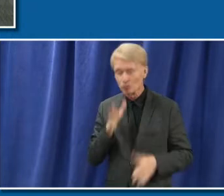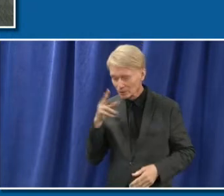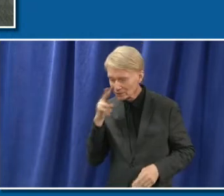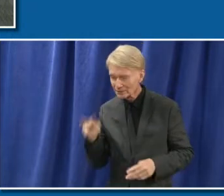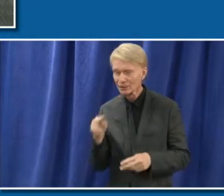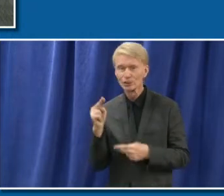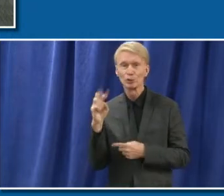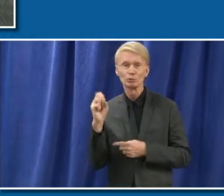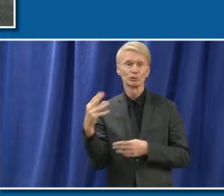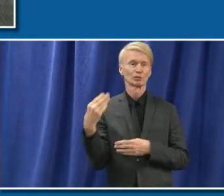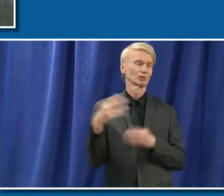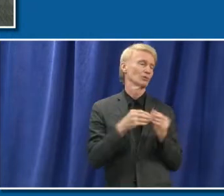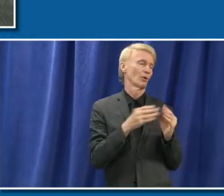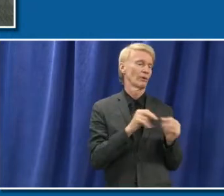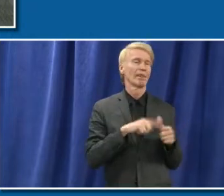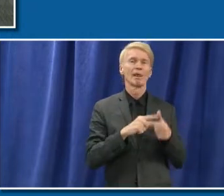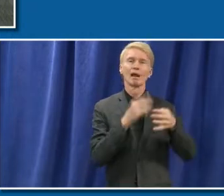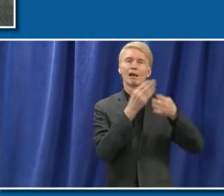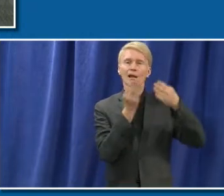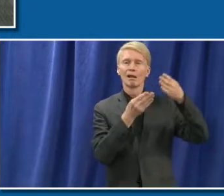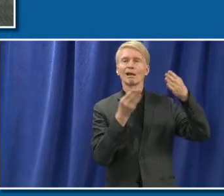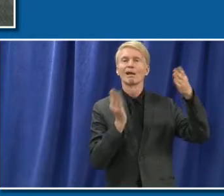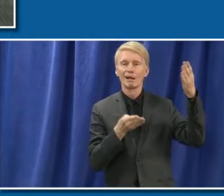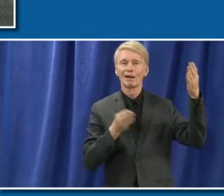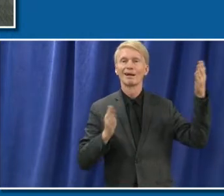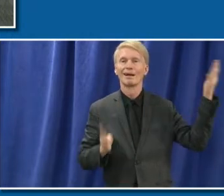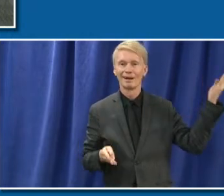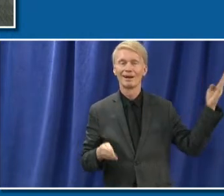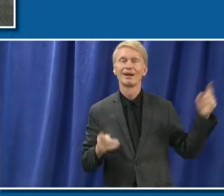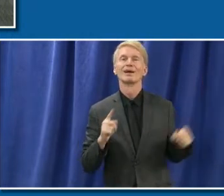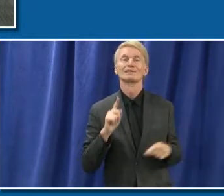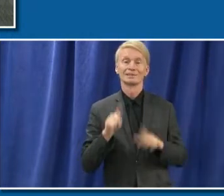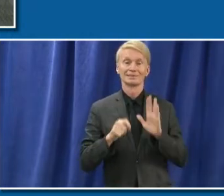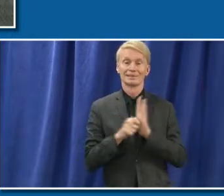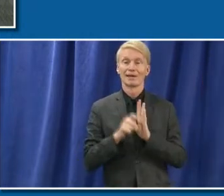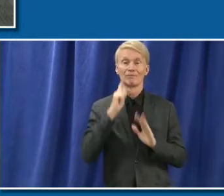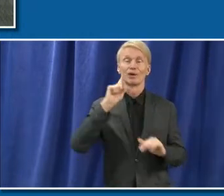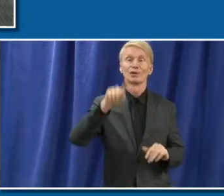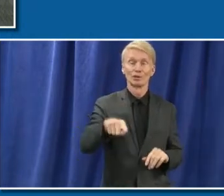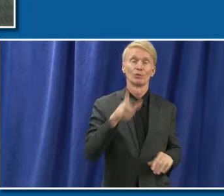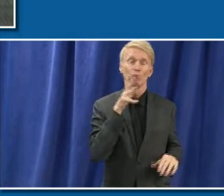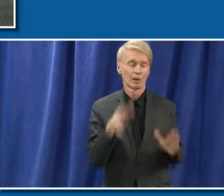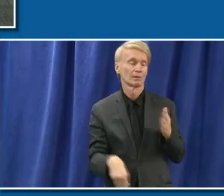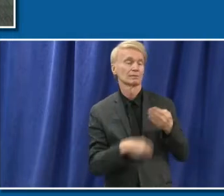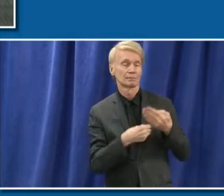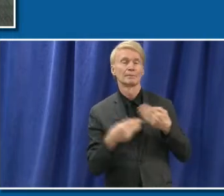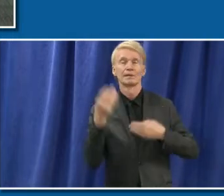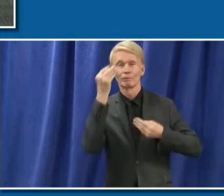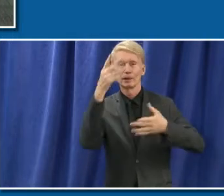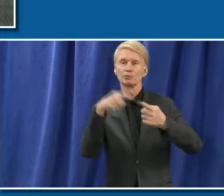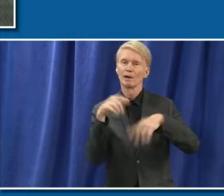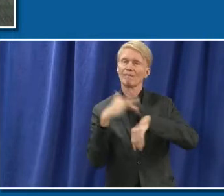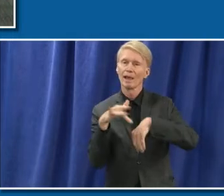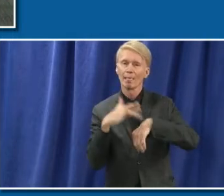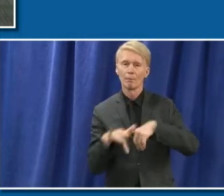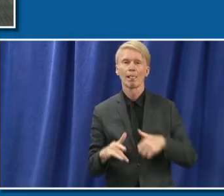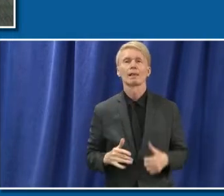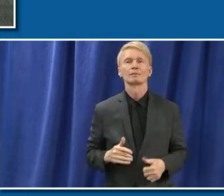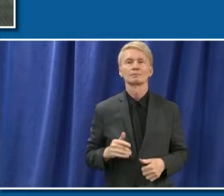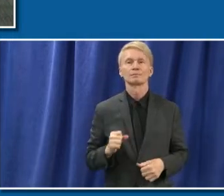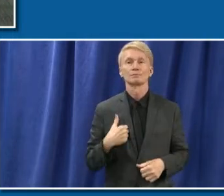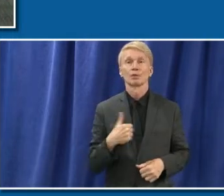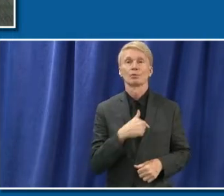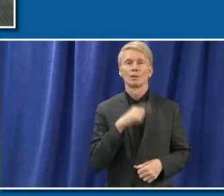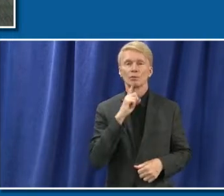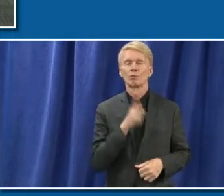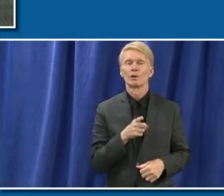we continue to expand out, we'll be highlighting when this is available. The last thing to note is that we really